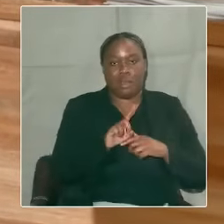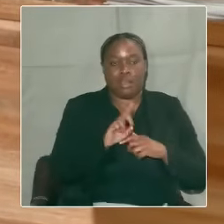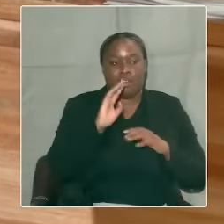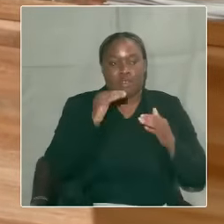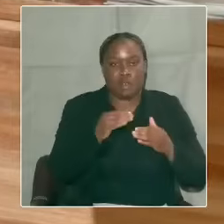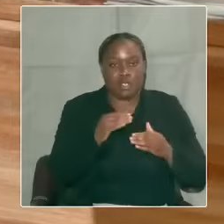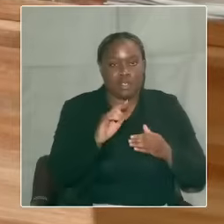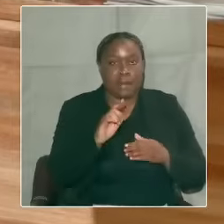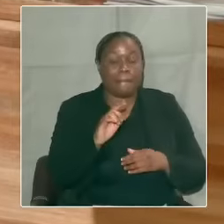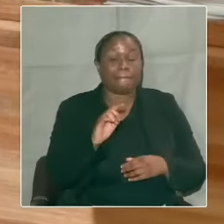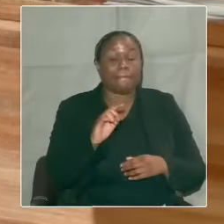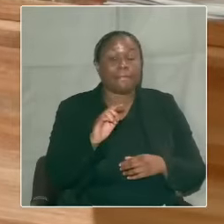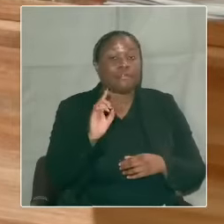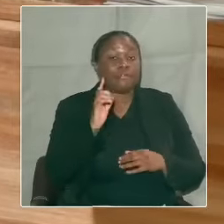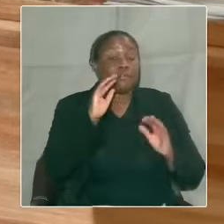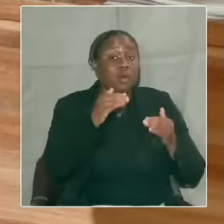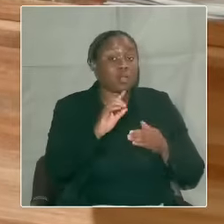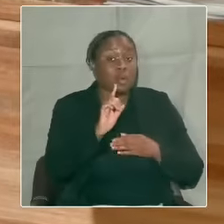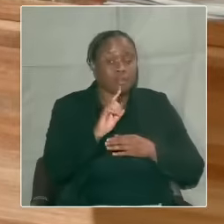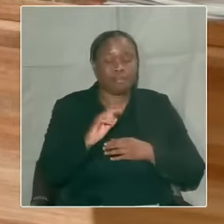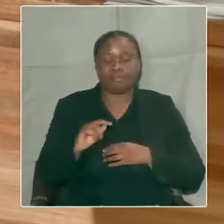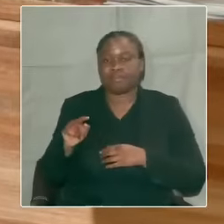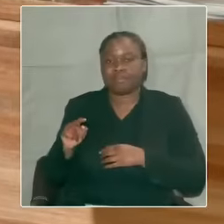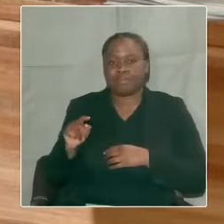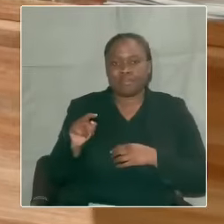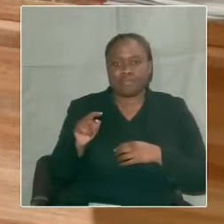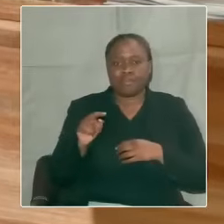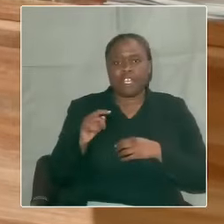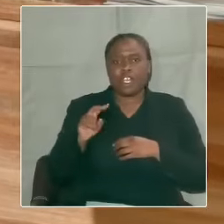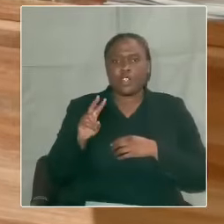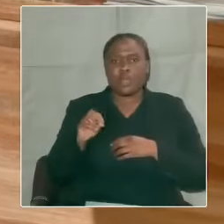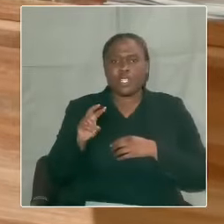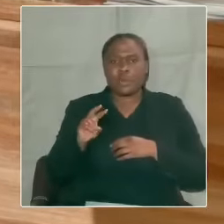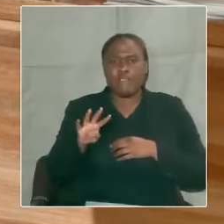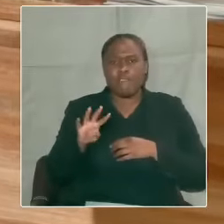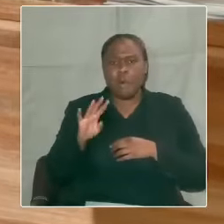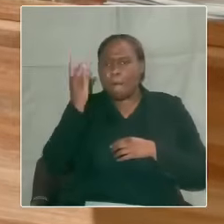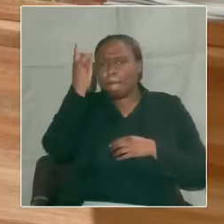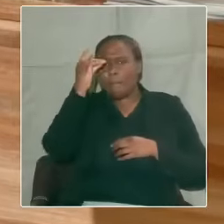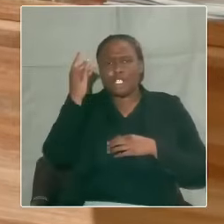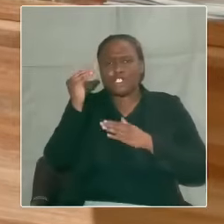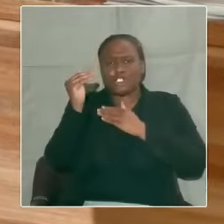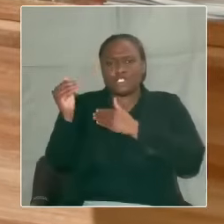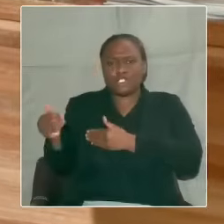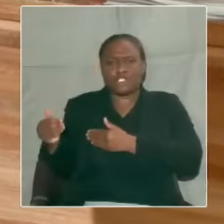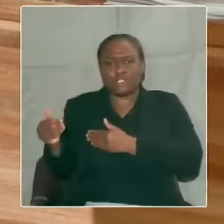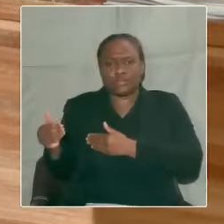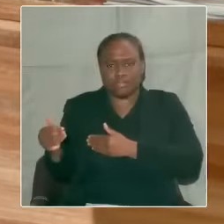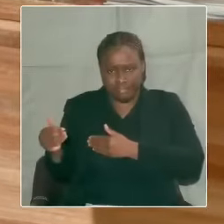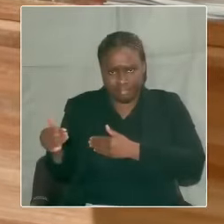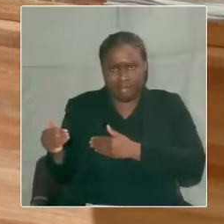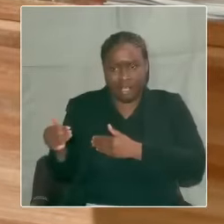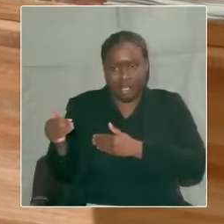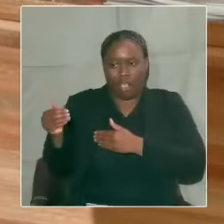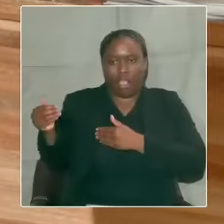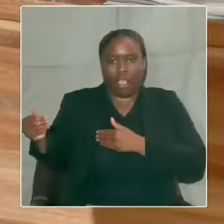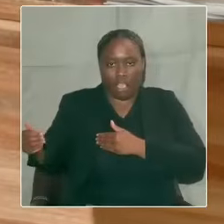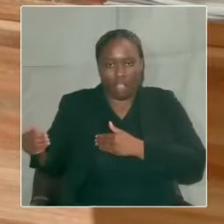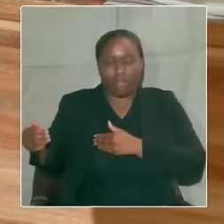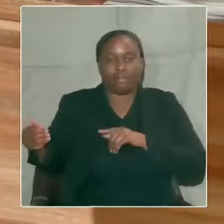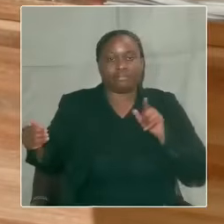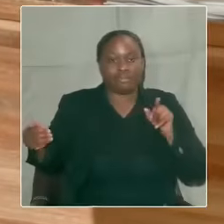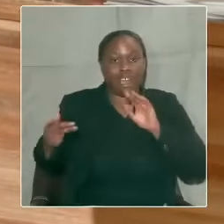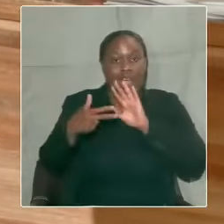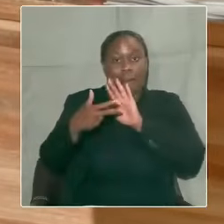2024 period. And I had just indicated that the extension approval,